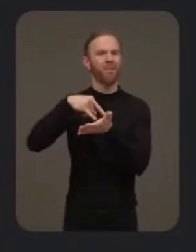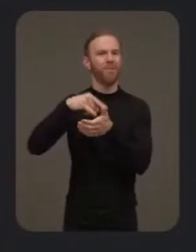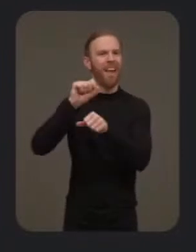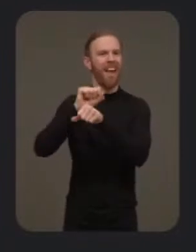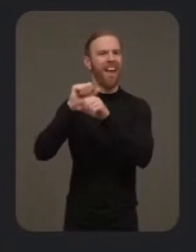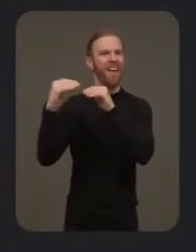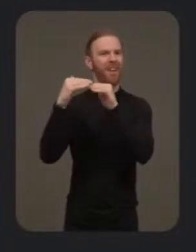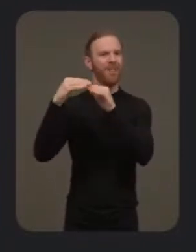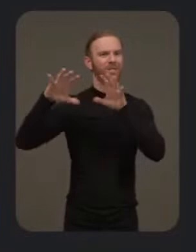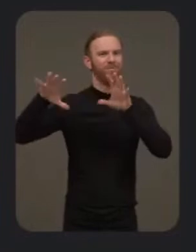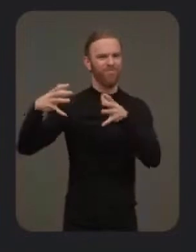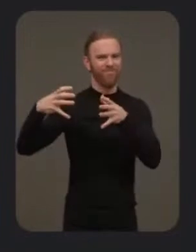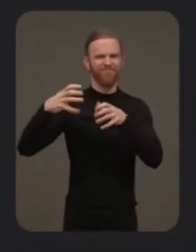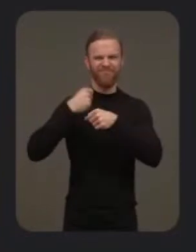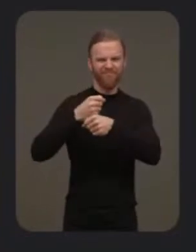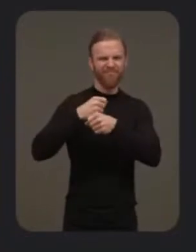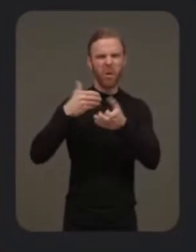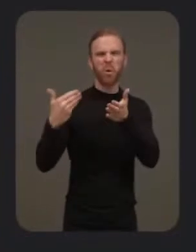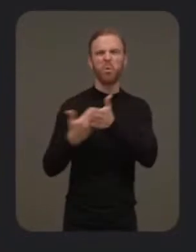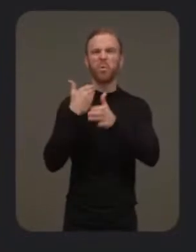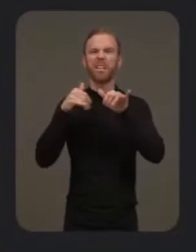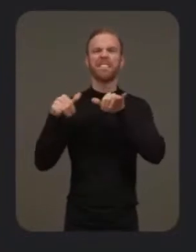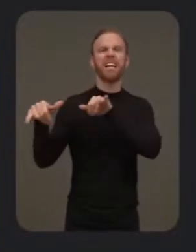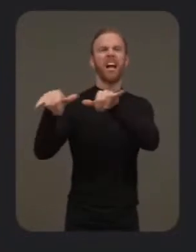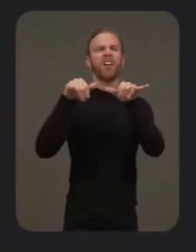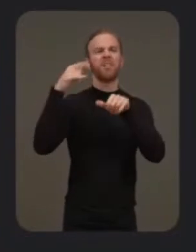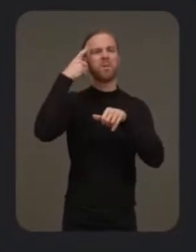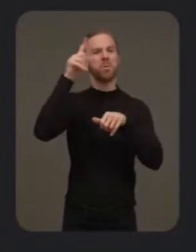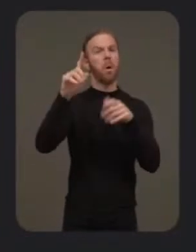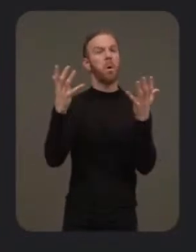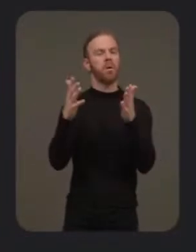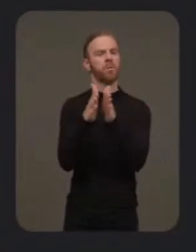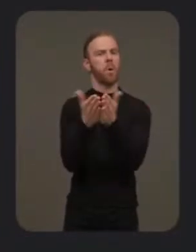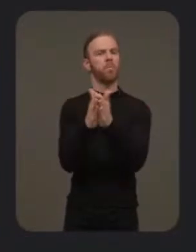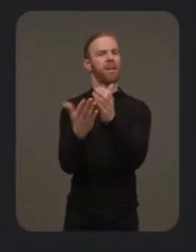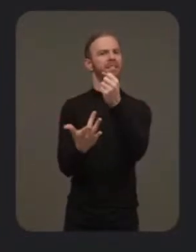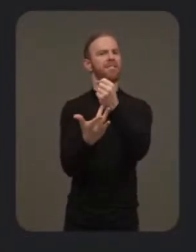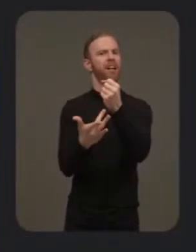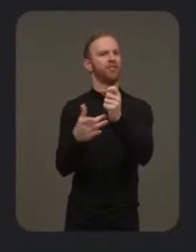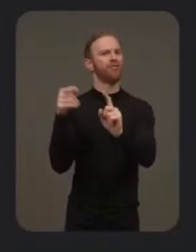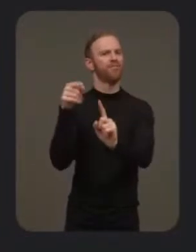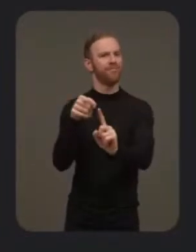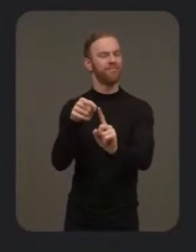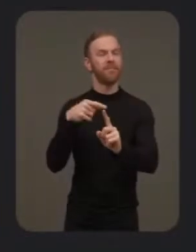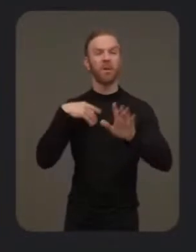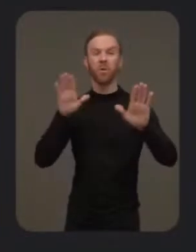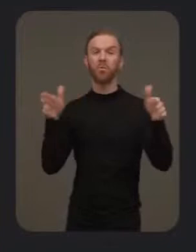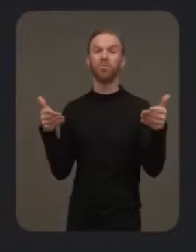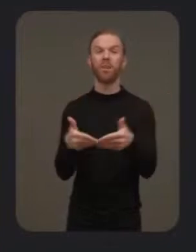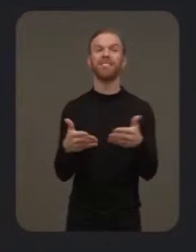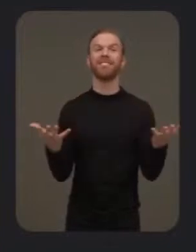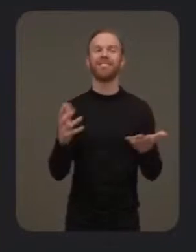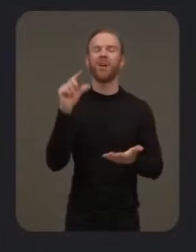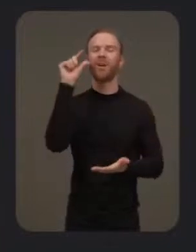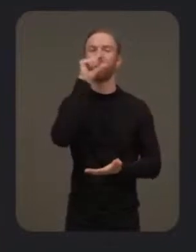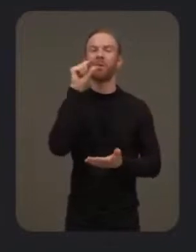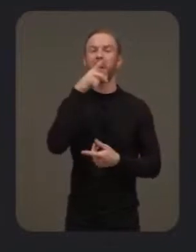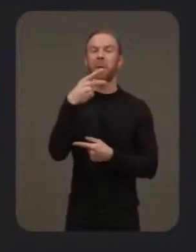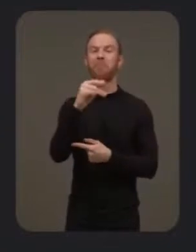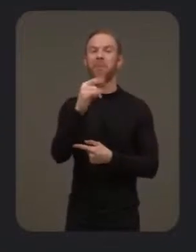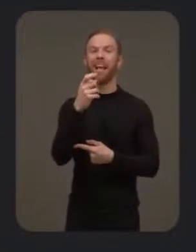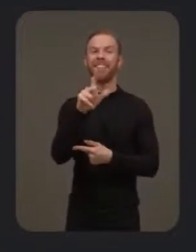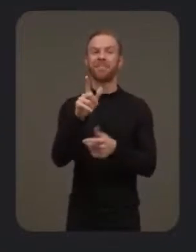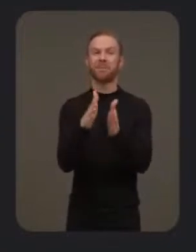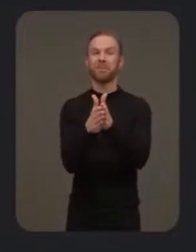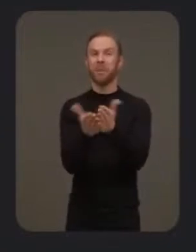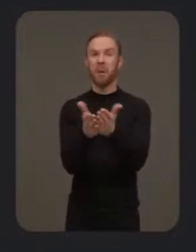colleagues to create a new standard for foldable technology. Introducing Google